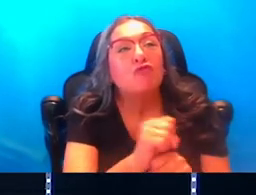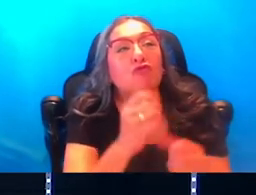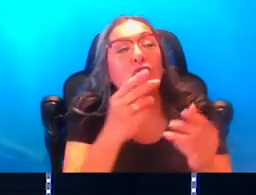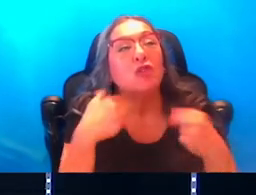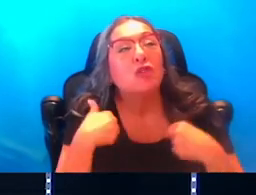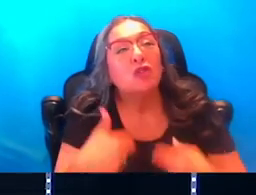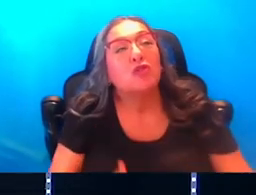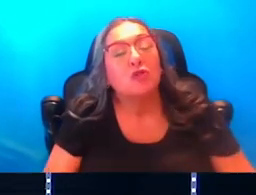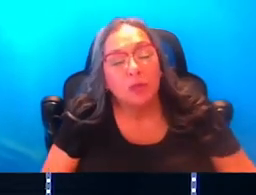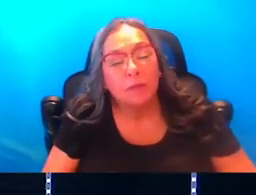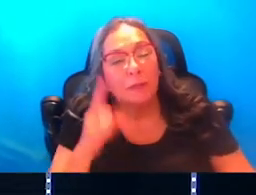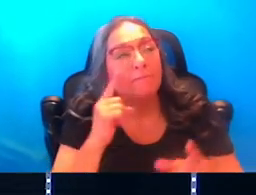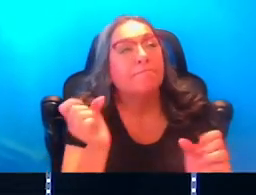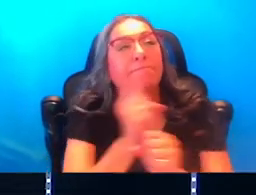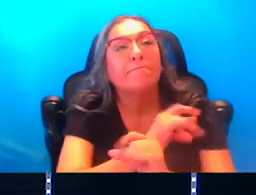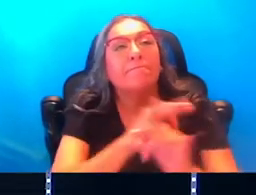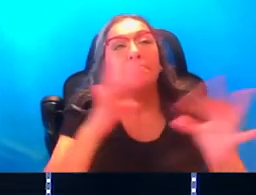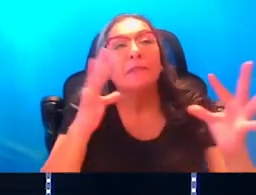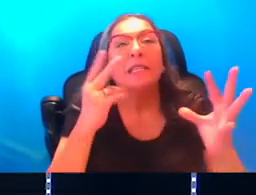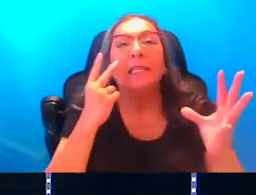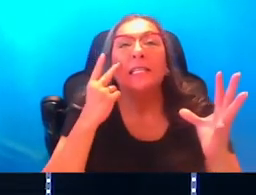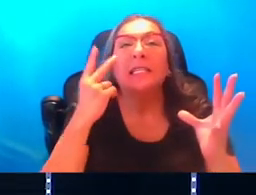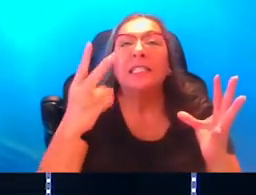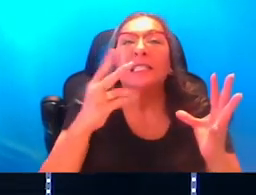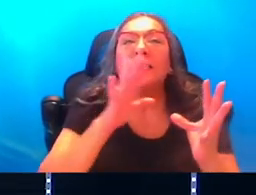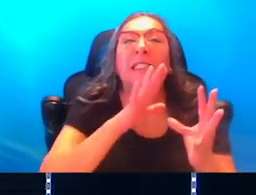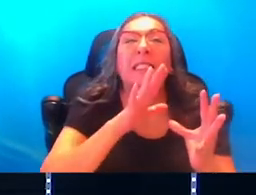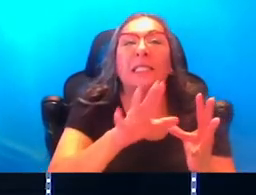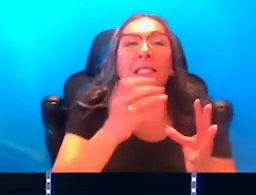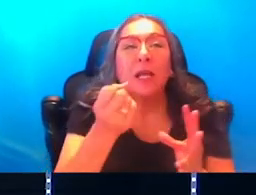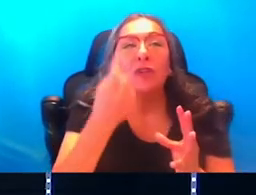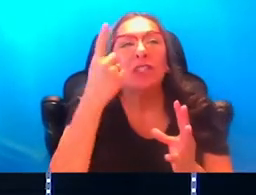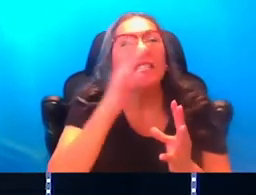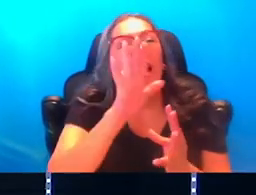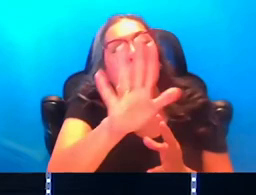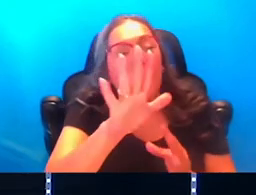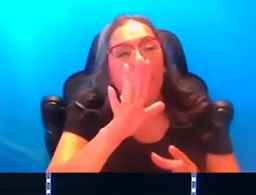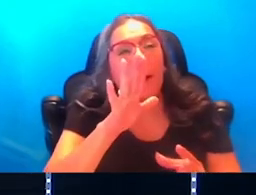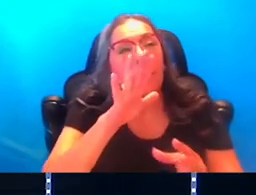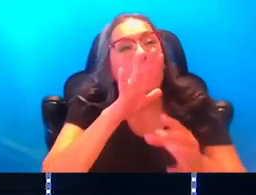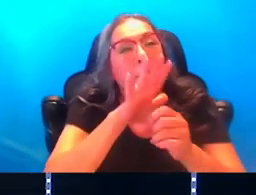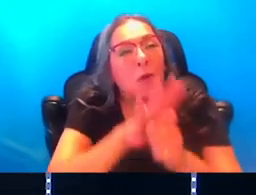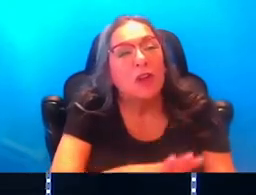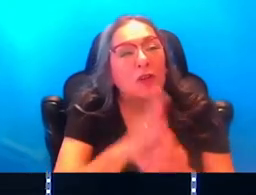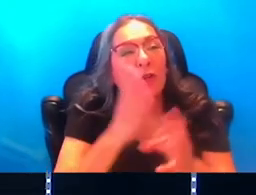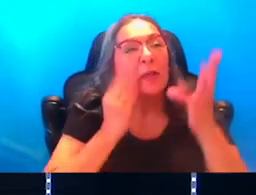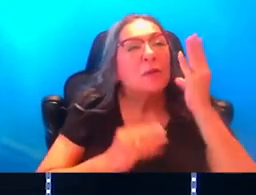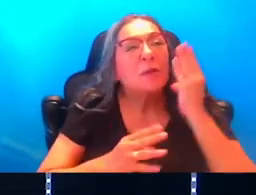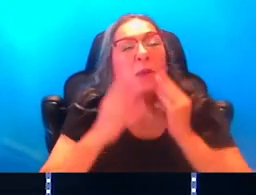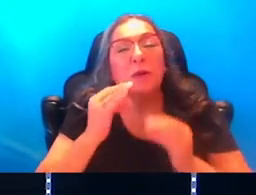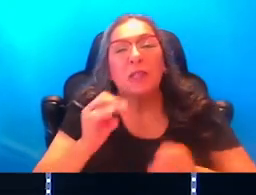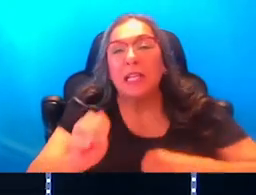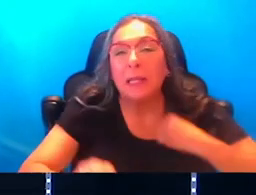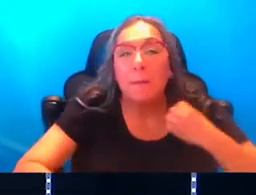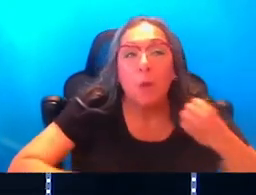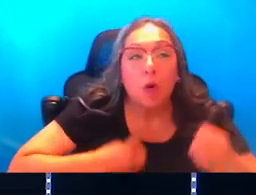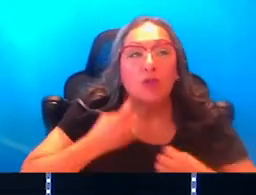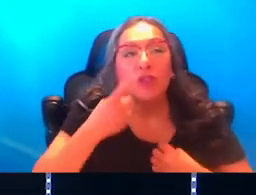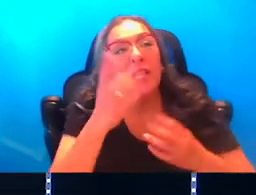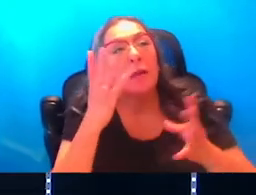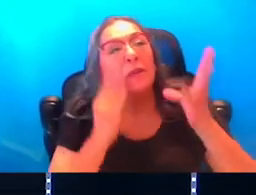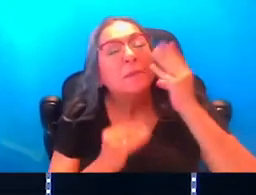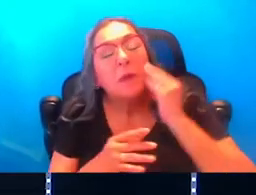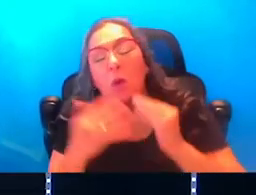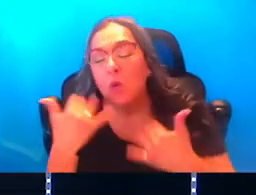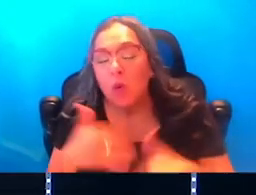human. Right? See the pressure that they were under. See the emotion that they were going through. We do this sometimes, like we went